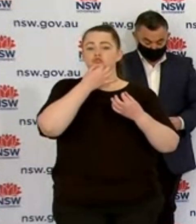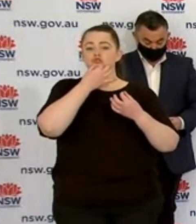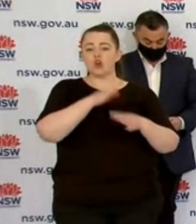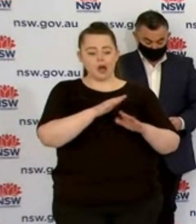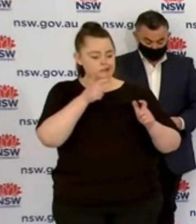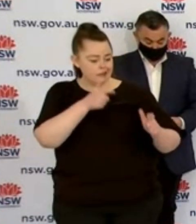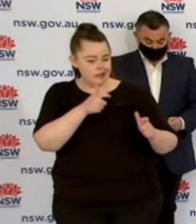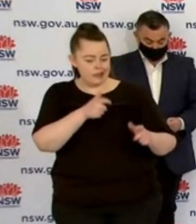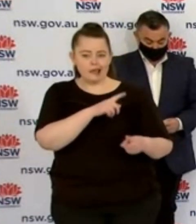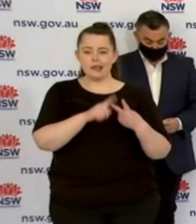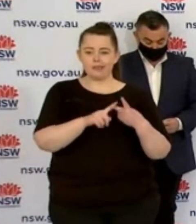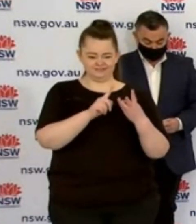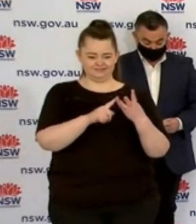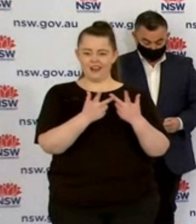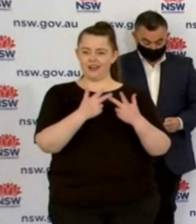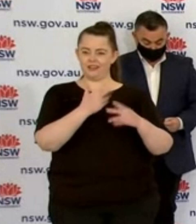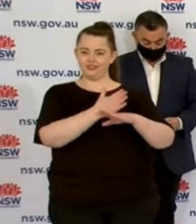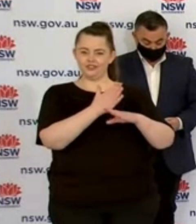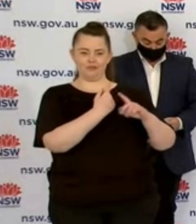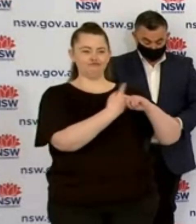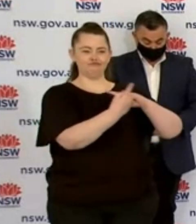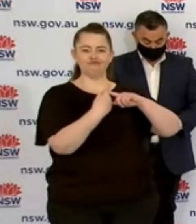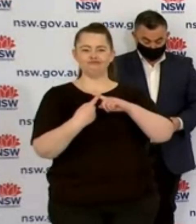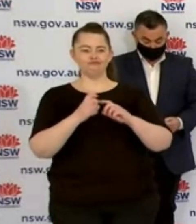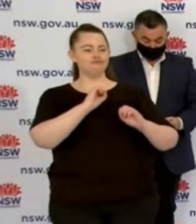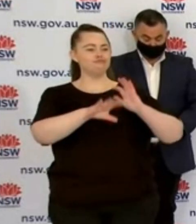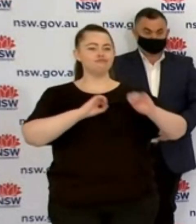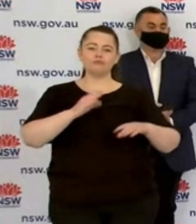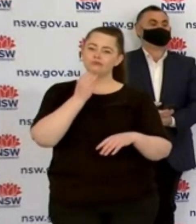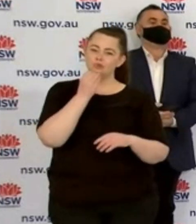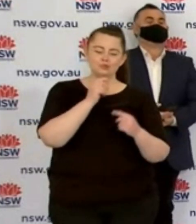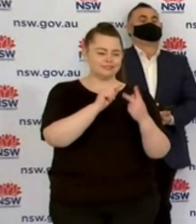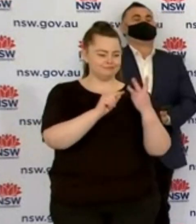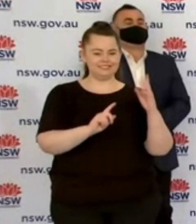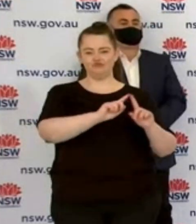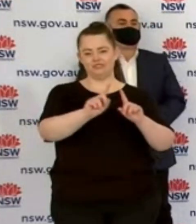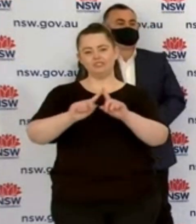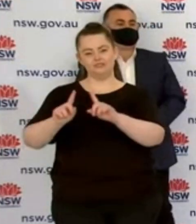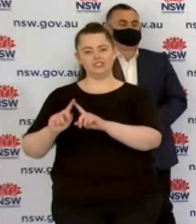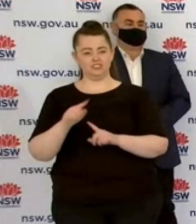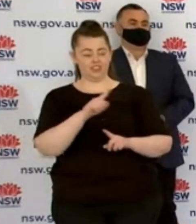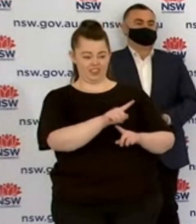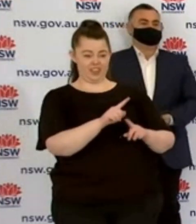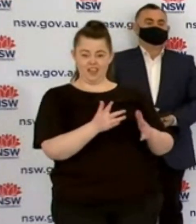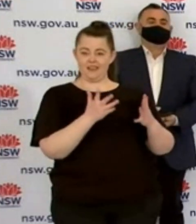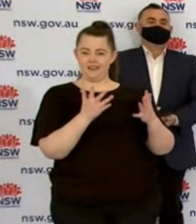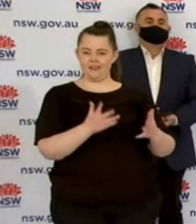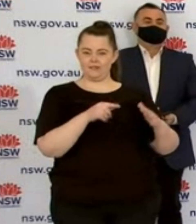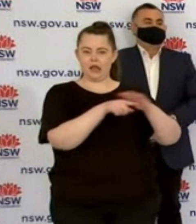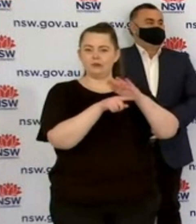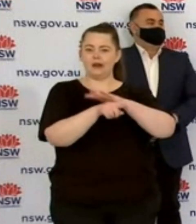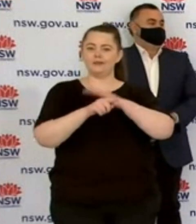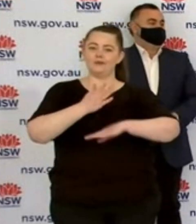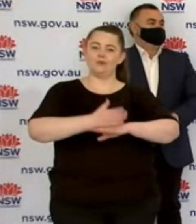freight. And so this will be an intense effort to get 1 dose of vaccine into that group as quickly as